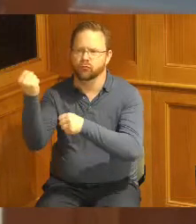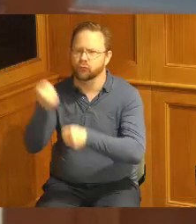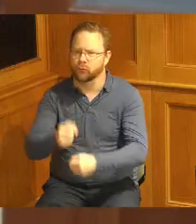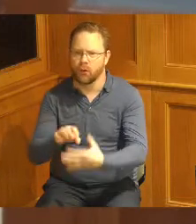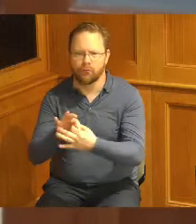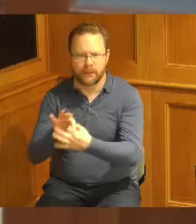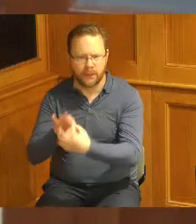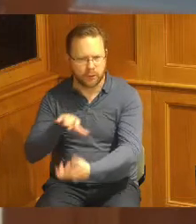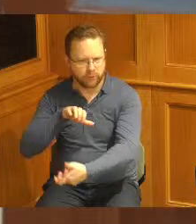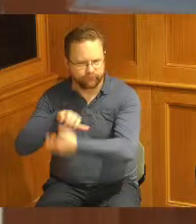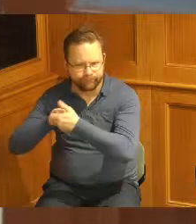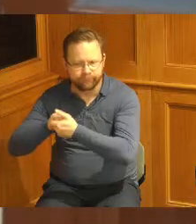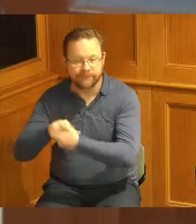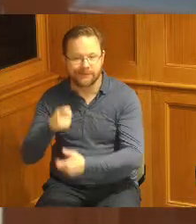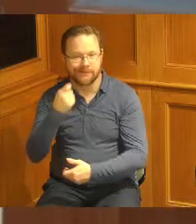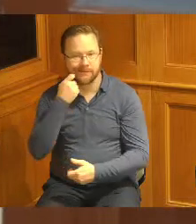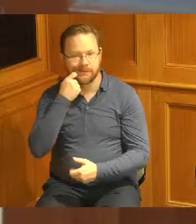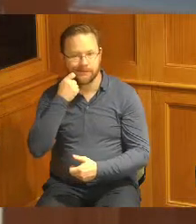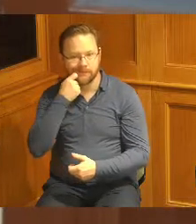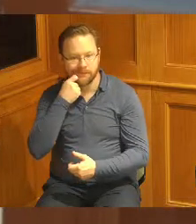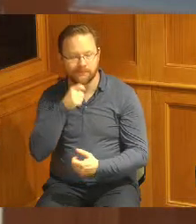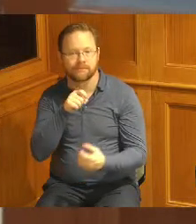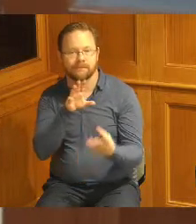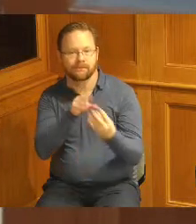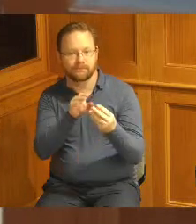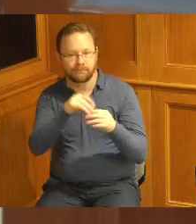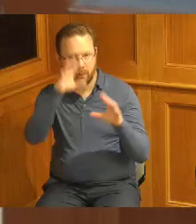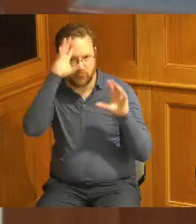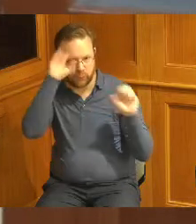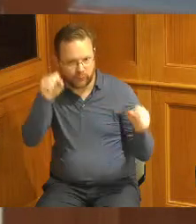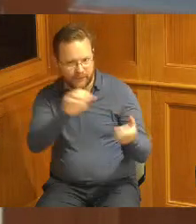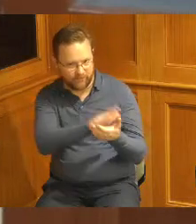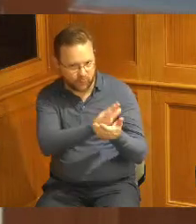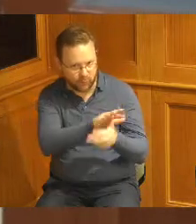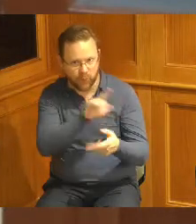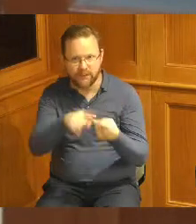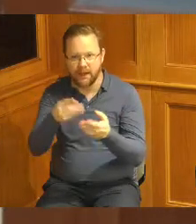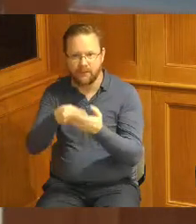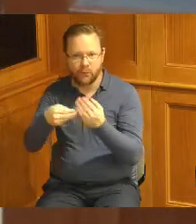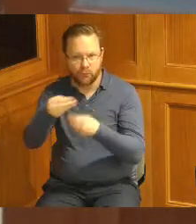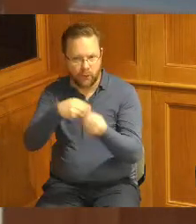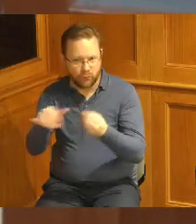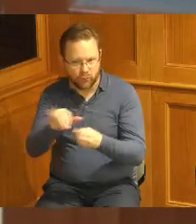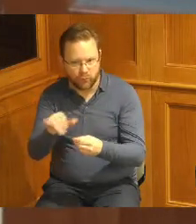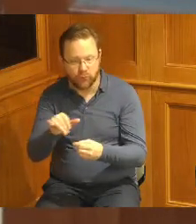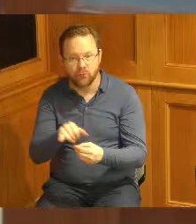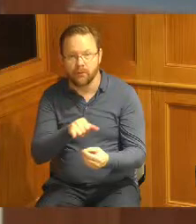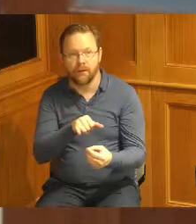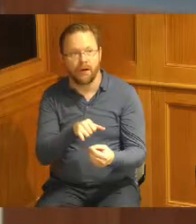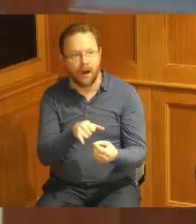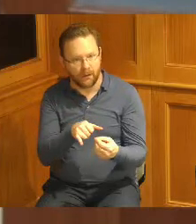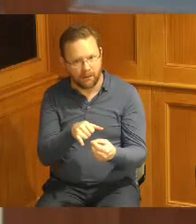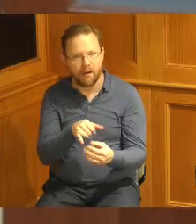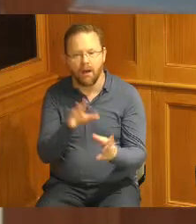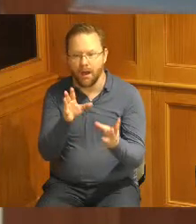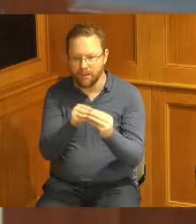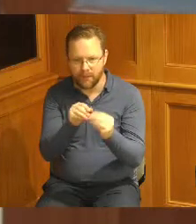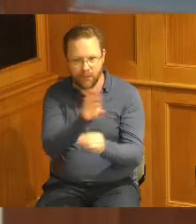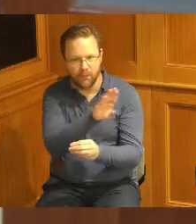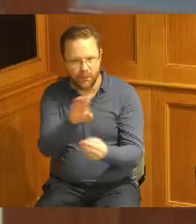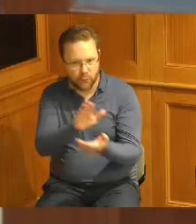the superintendent last night and the treasurer. I met with them personally in executive session with their